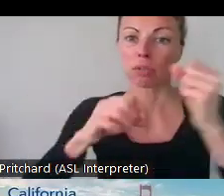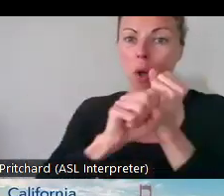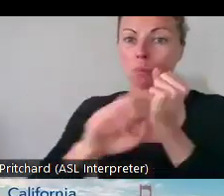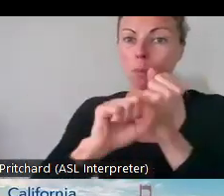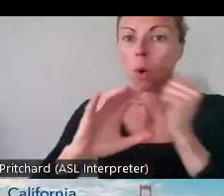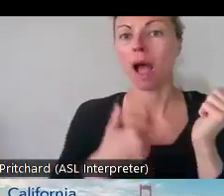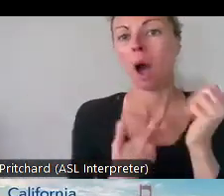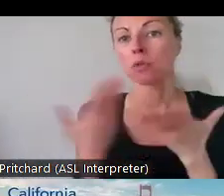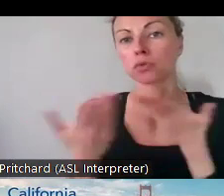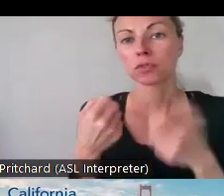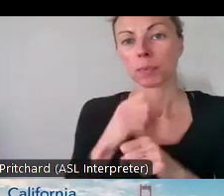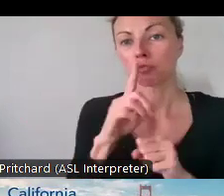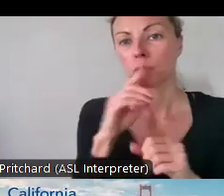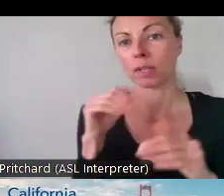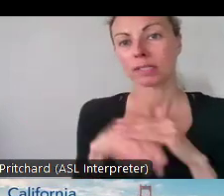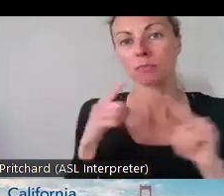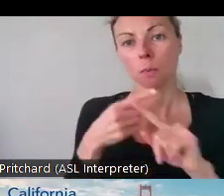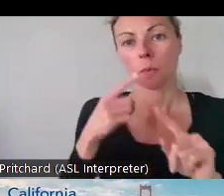they're accessible to all Californians.